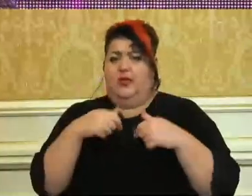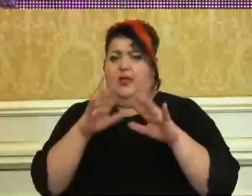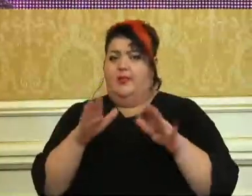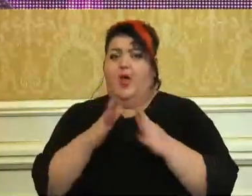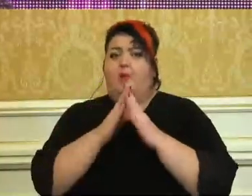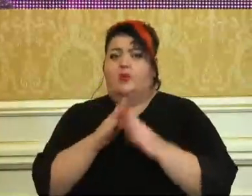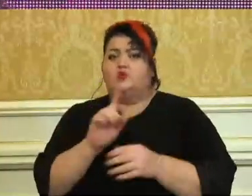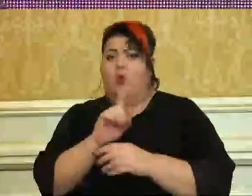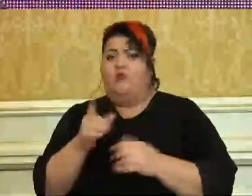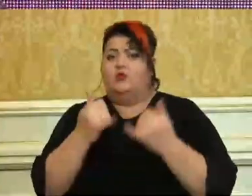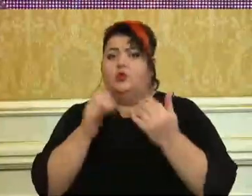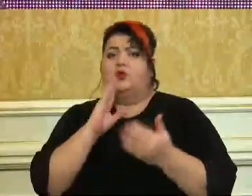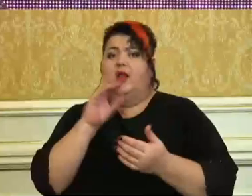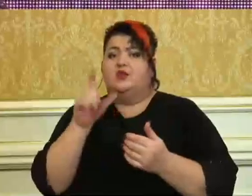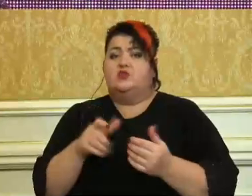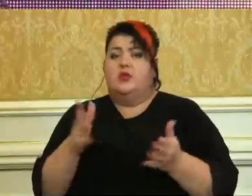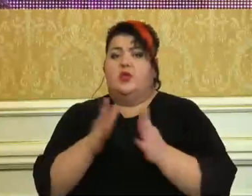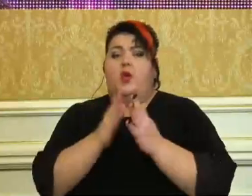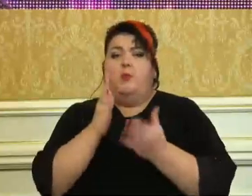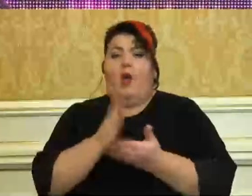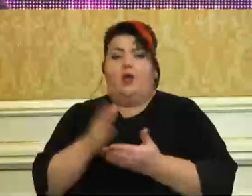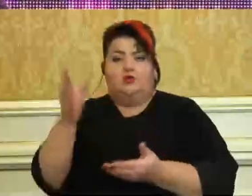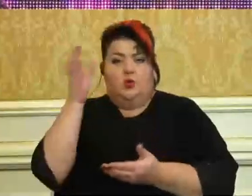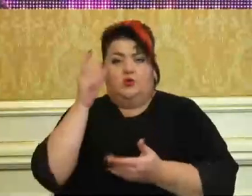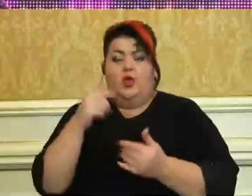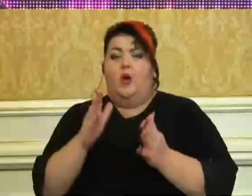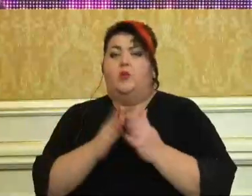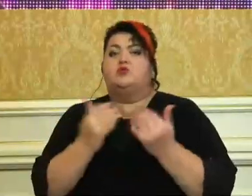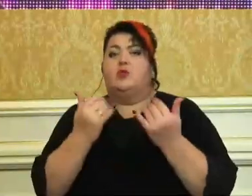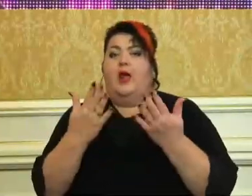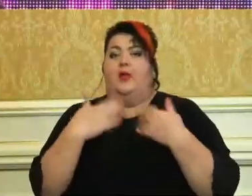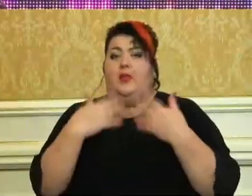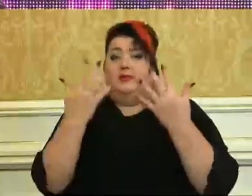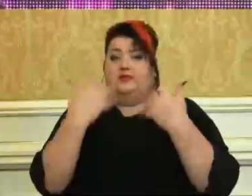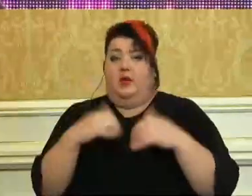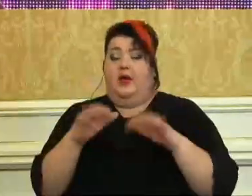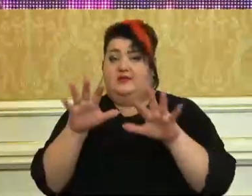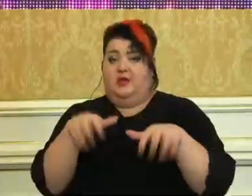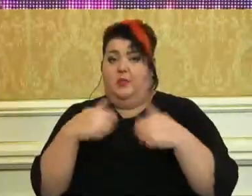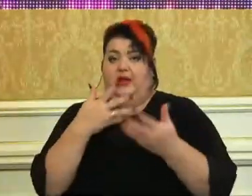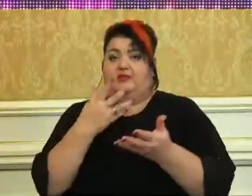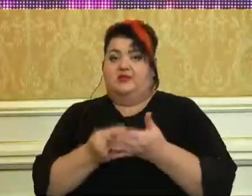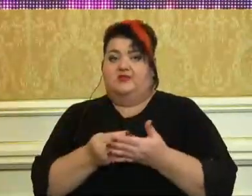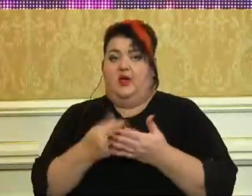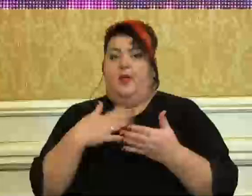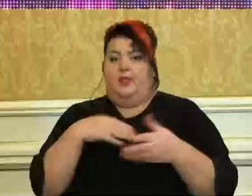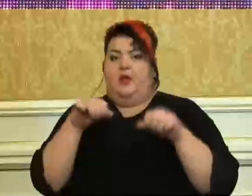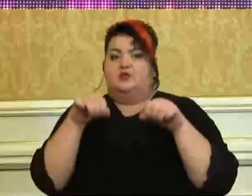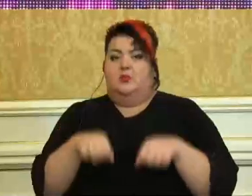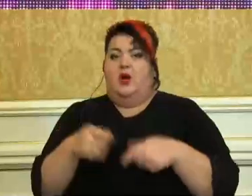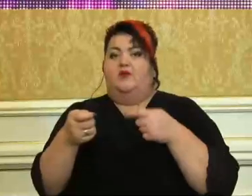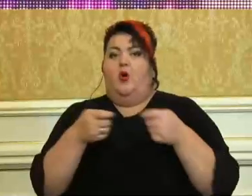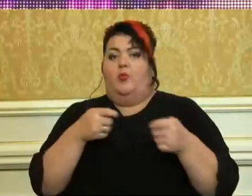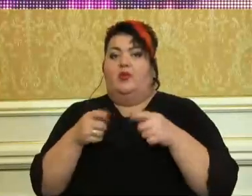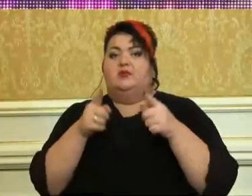who are and what we are talking about? We're just asking about us, because this is our